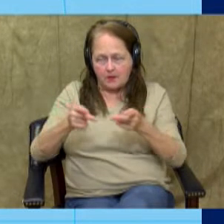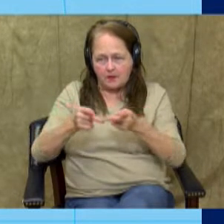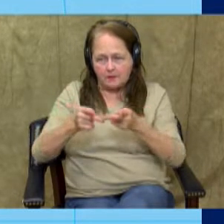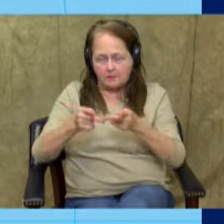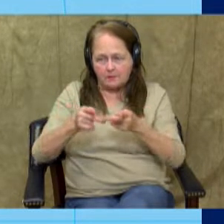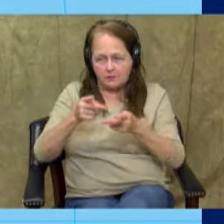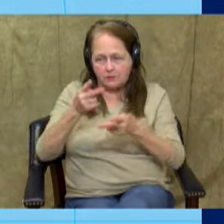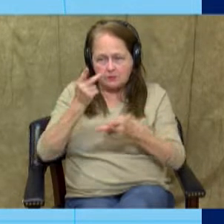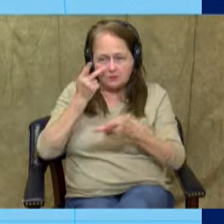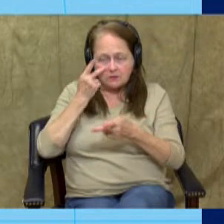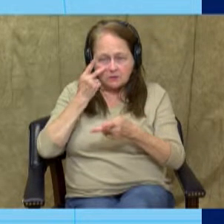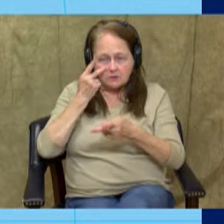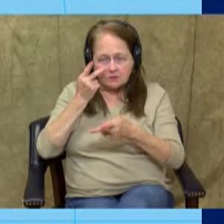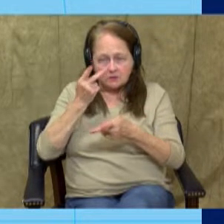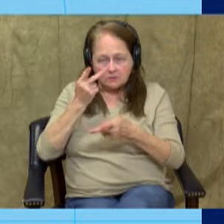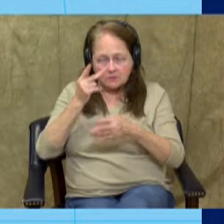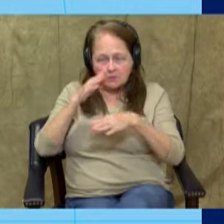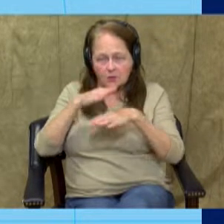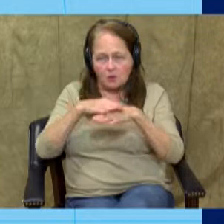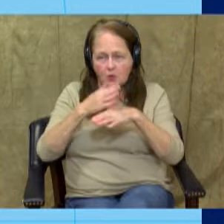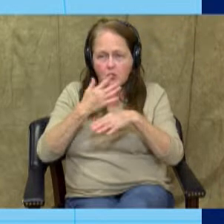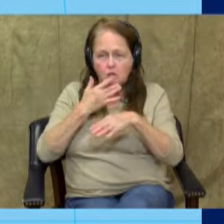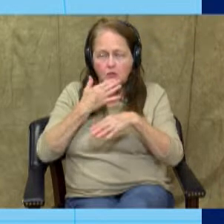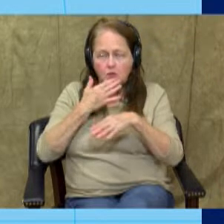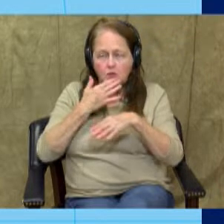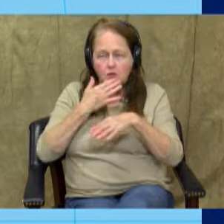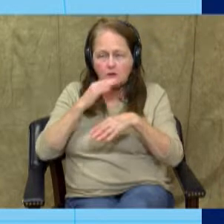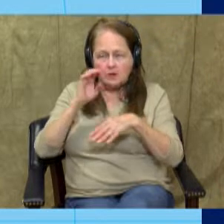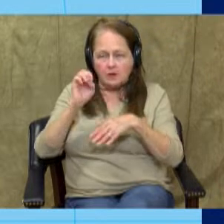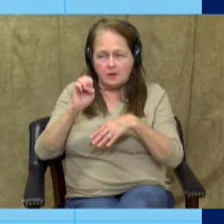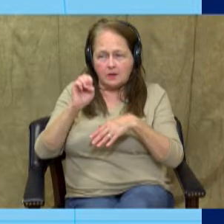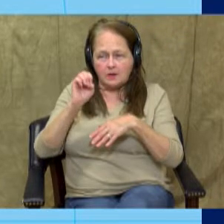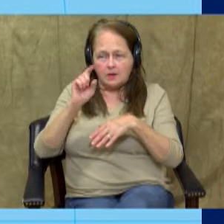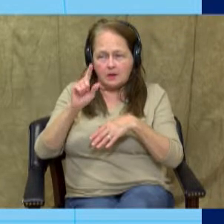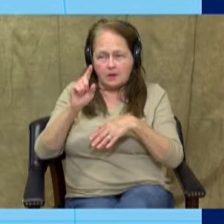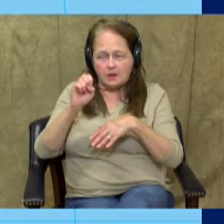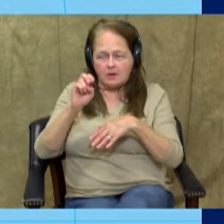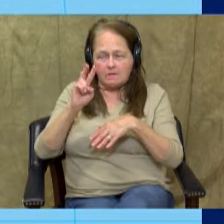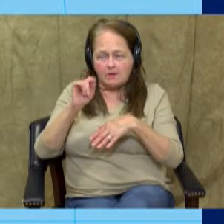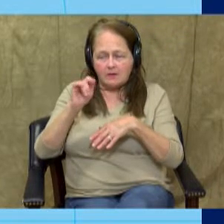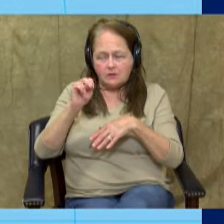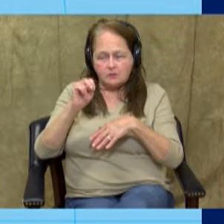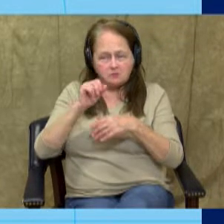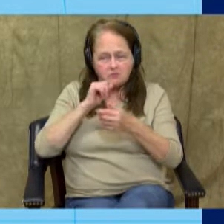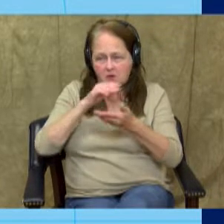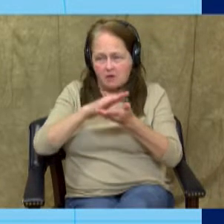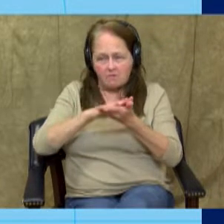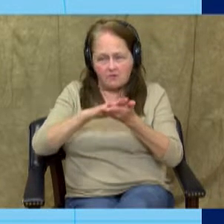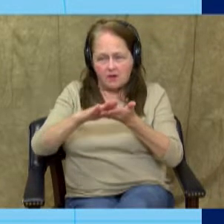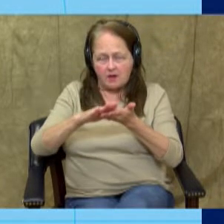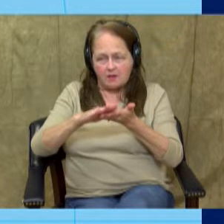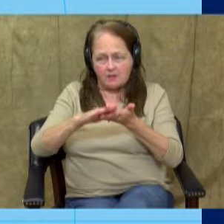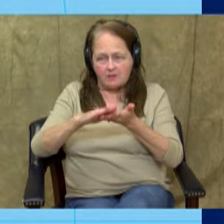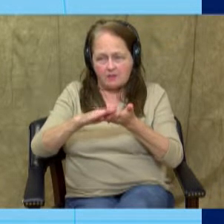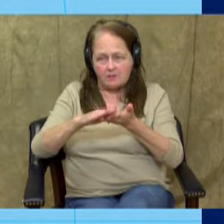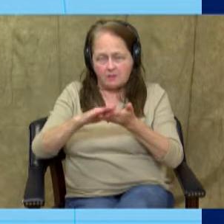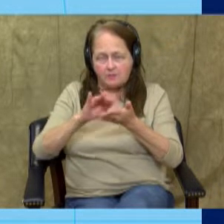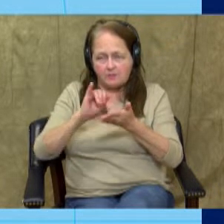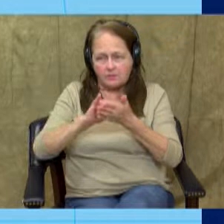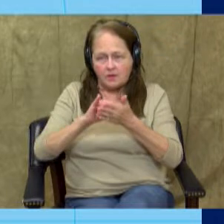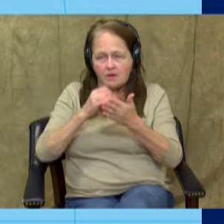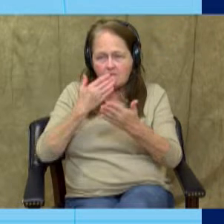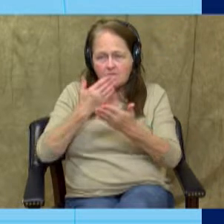elevation. You can see that based on the colors of our elevation, these are nowhere near flat deserts. And in fact,